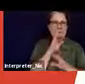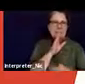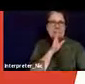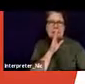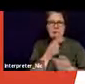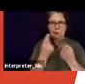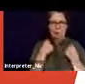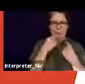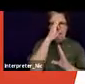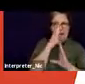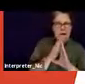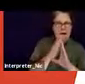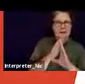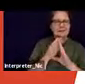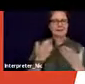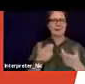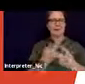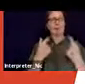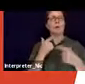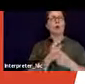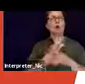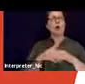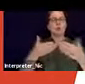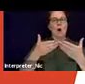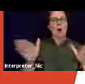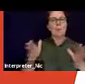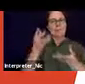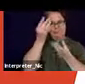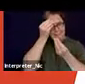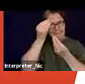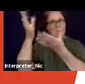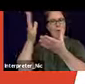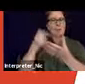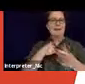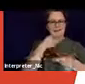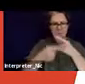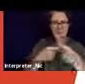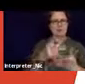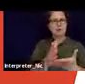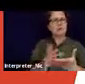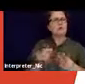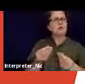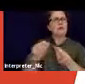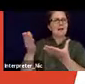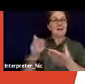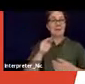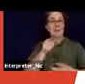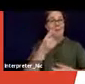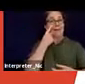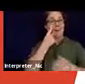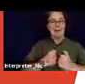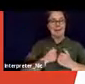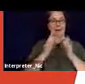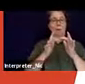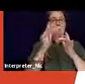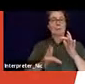We tend to talk about openness, informing, sharing information. Having said that, if you go on to our website, you will see that we